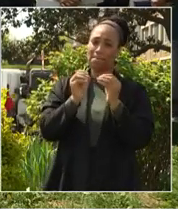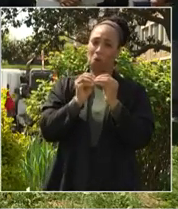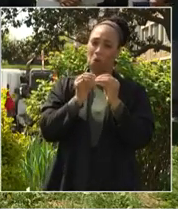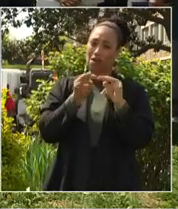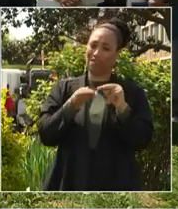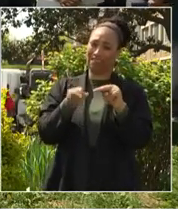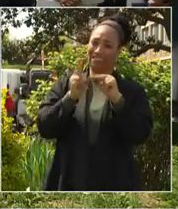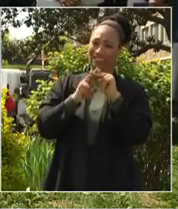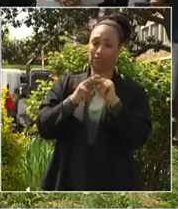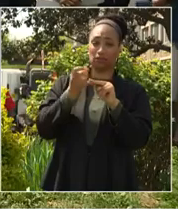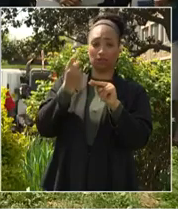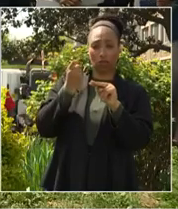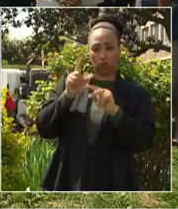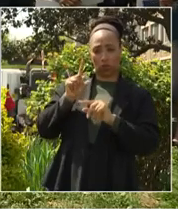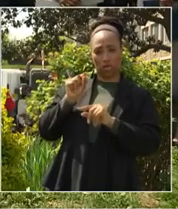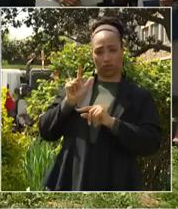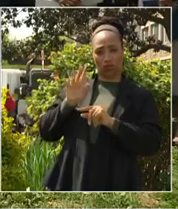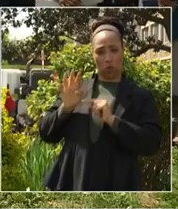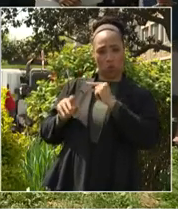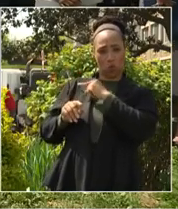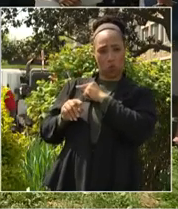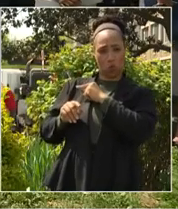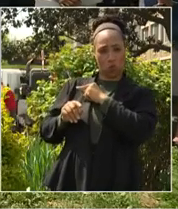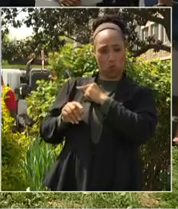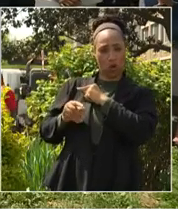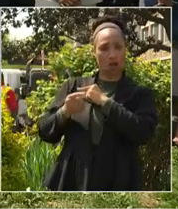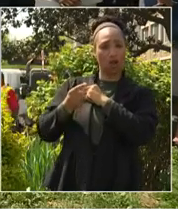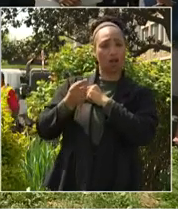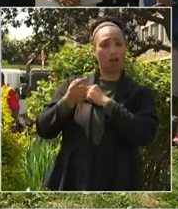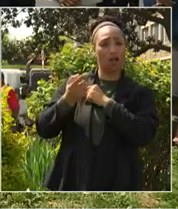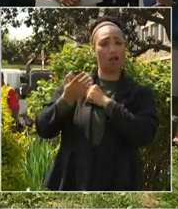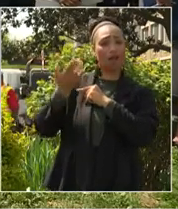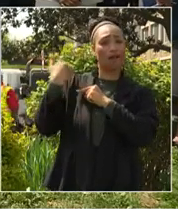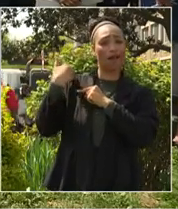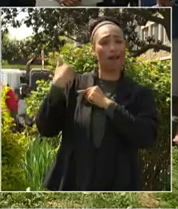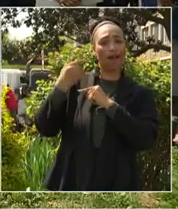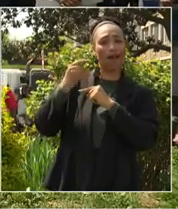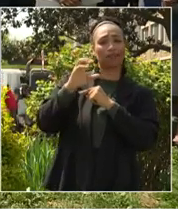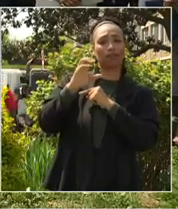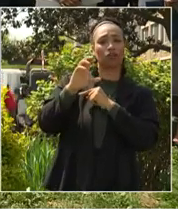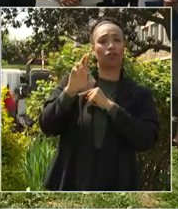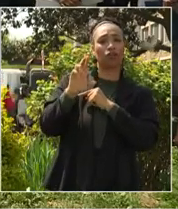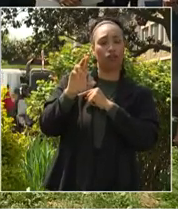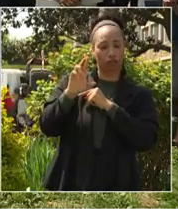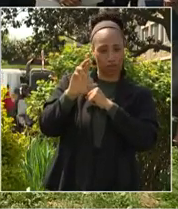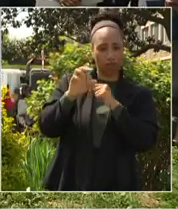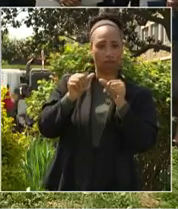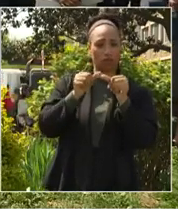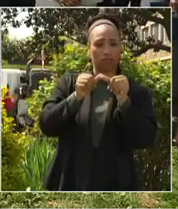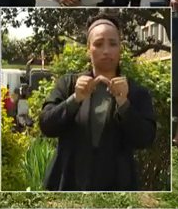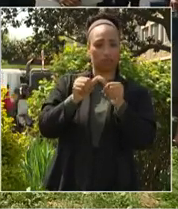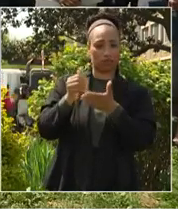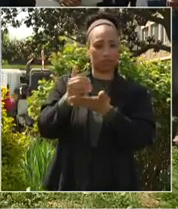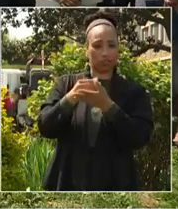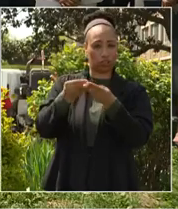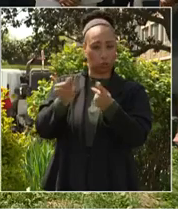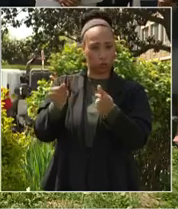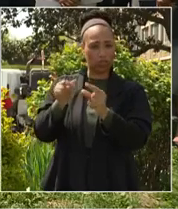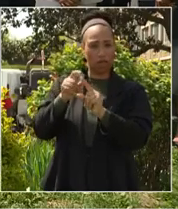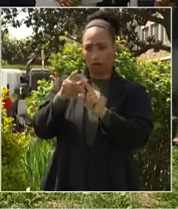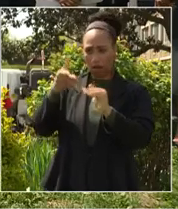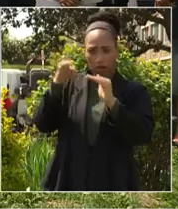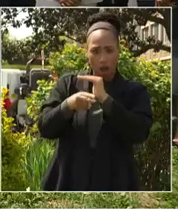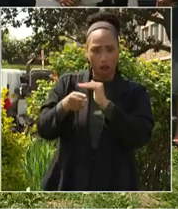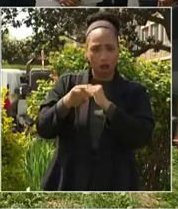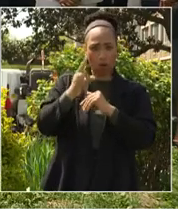this anomaly in the CR that was passed in December. So let me be clear. We need the Congress